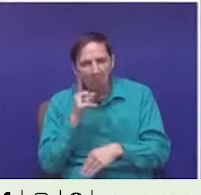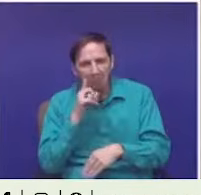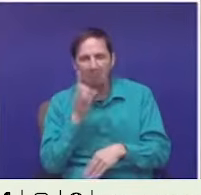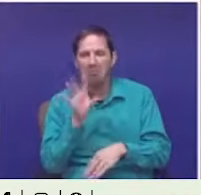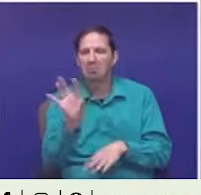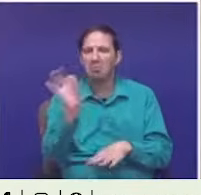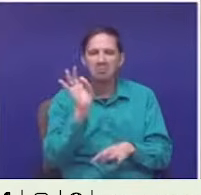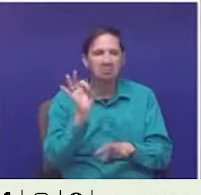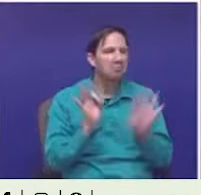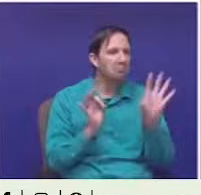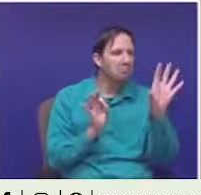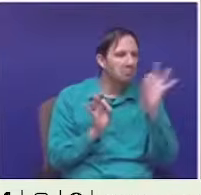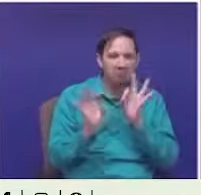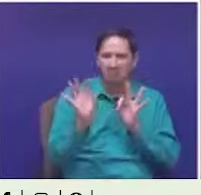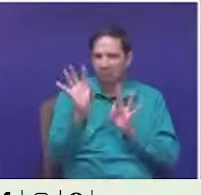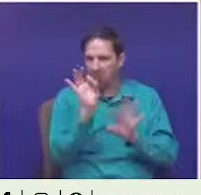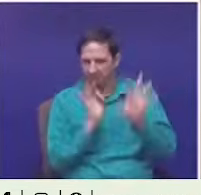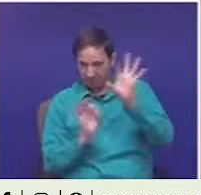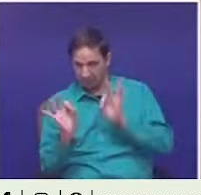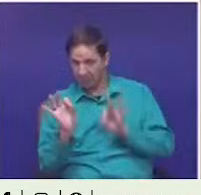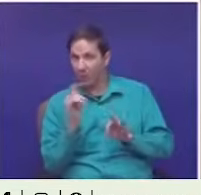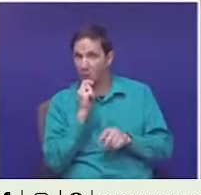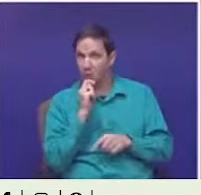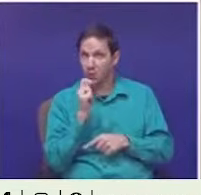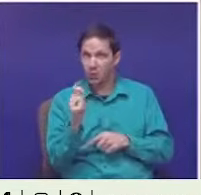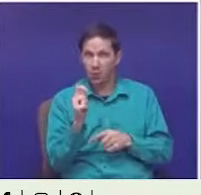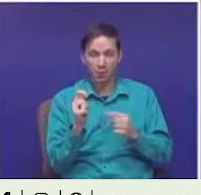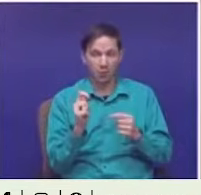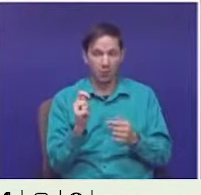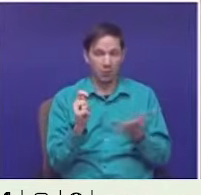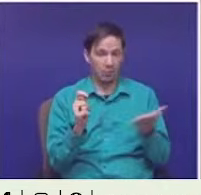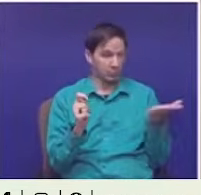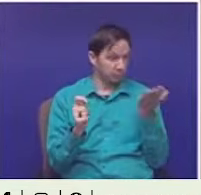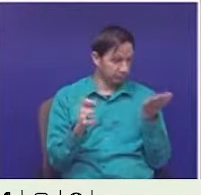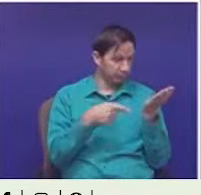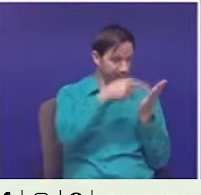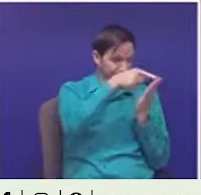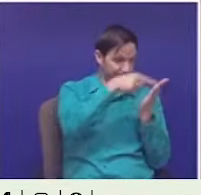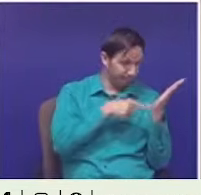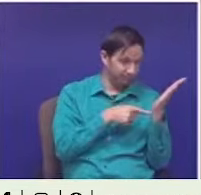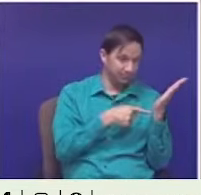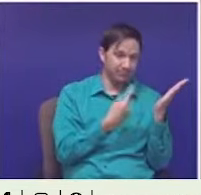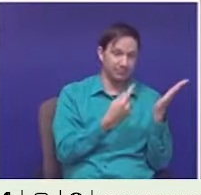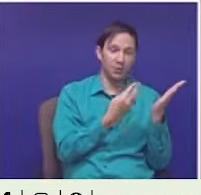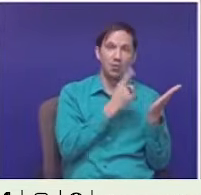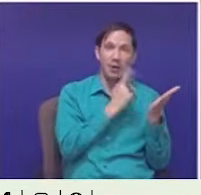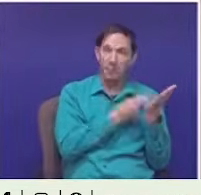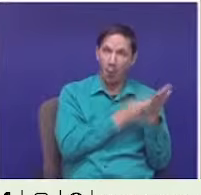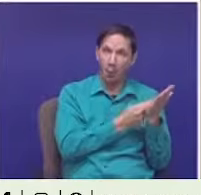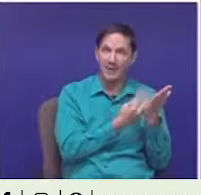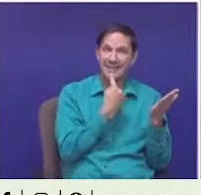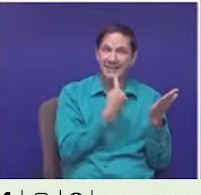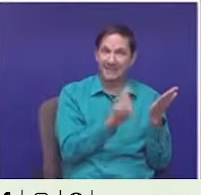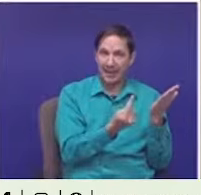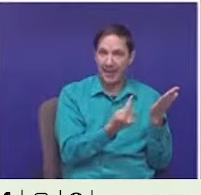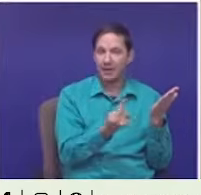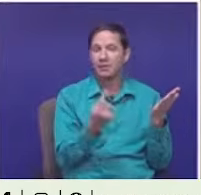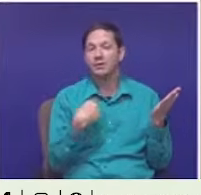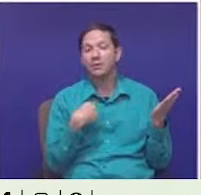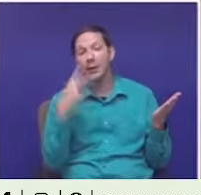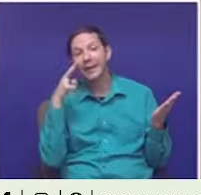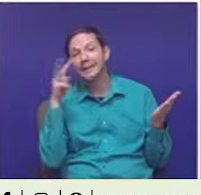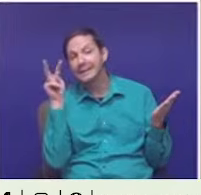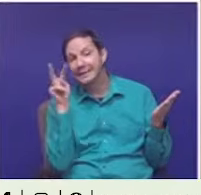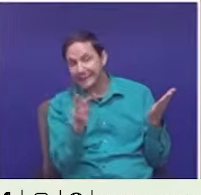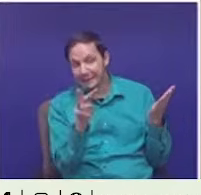for you to be able to see whether or not what we are receiving as a report from provinces is in